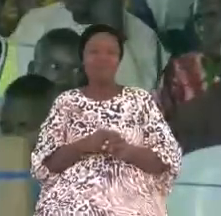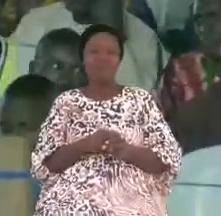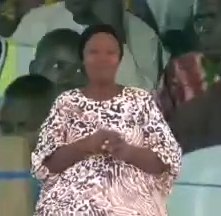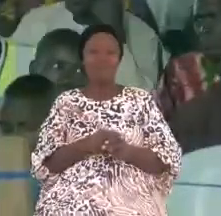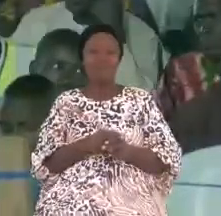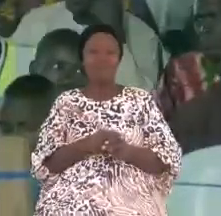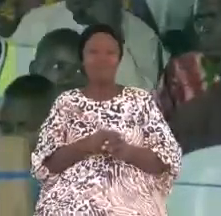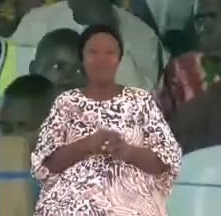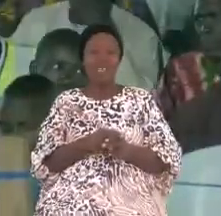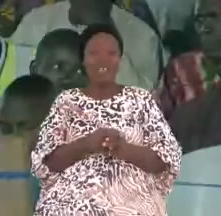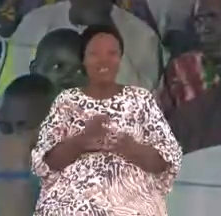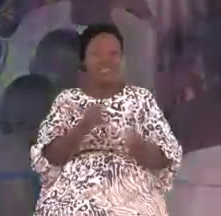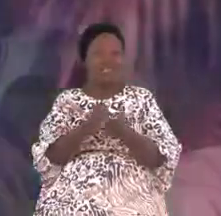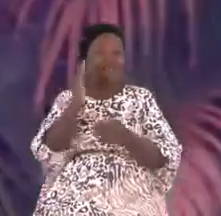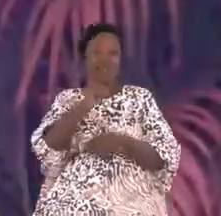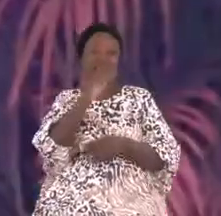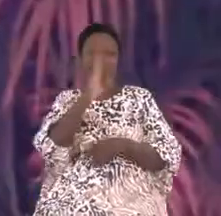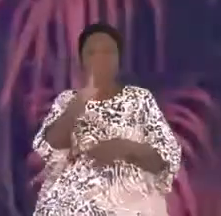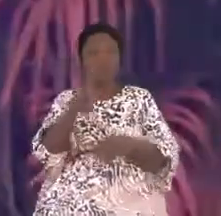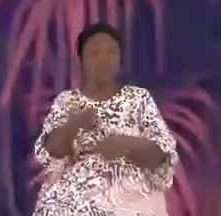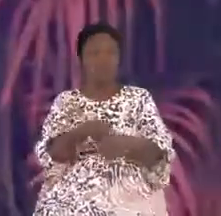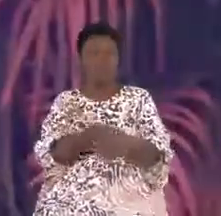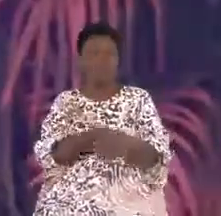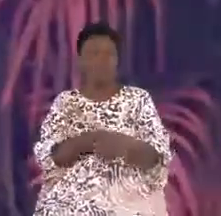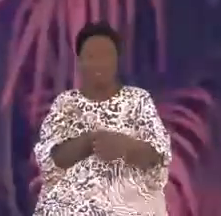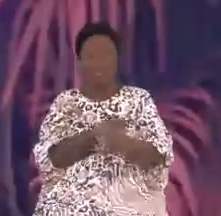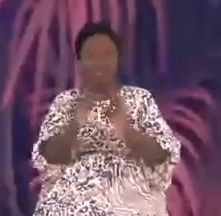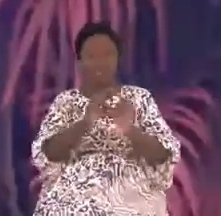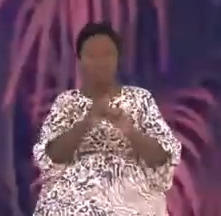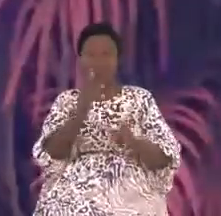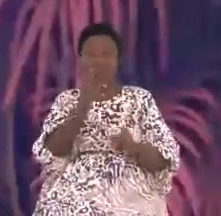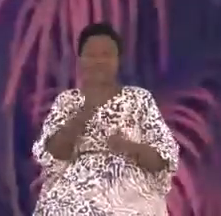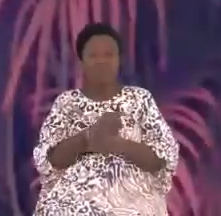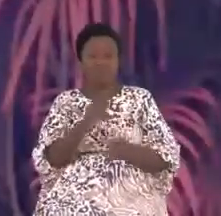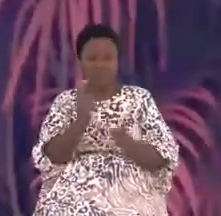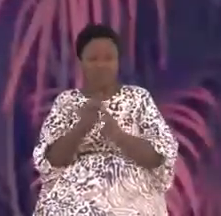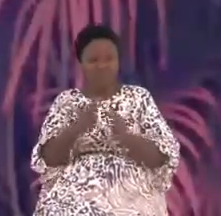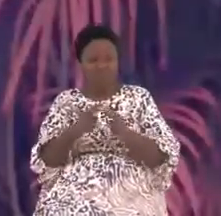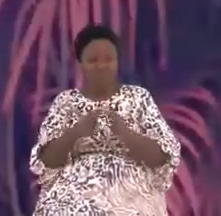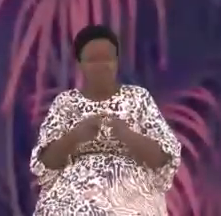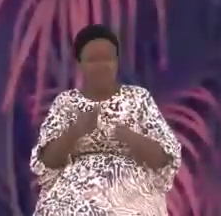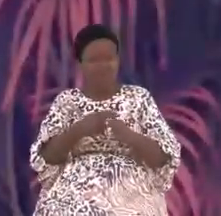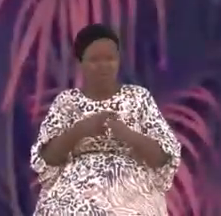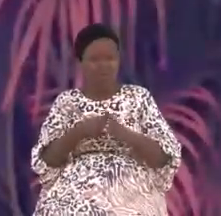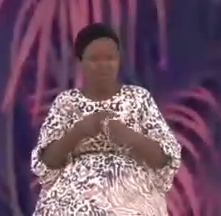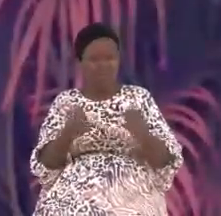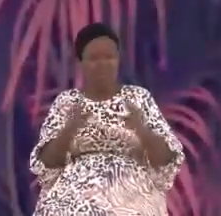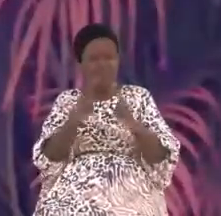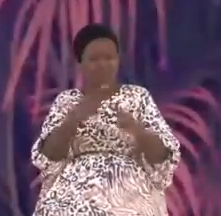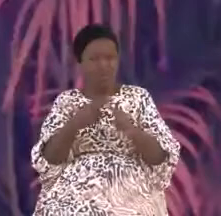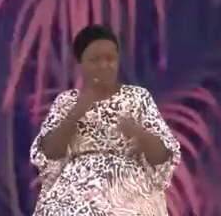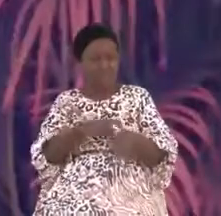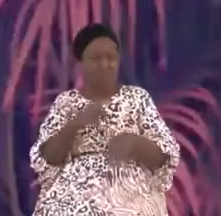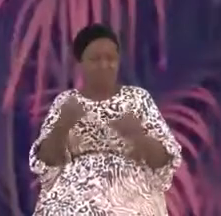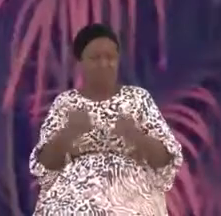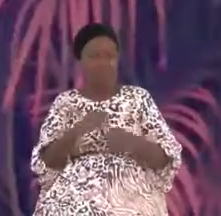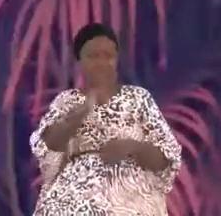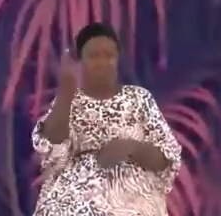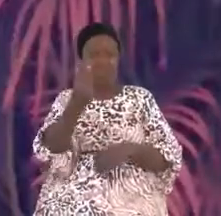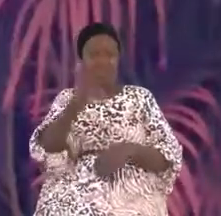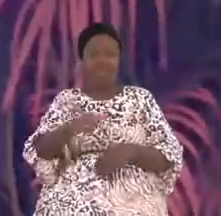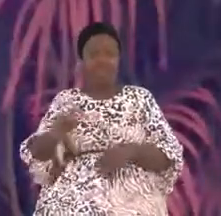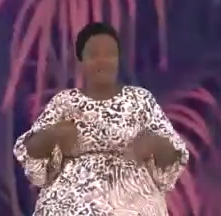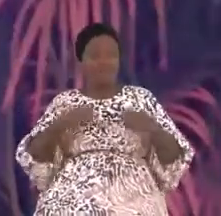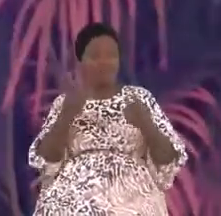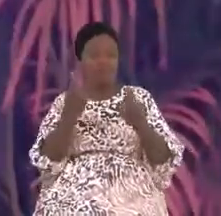it will not be long a few minutes from now eternal life will come forgiveness